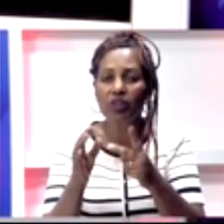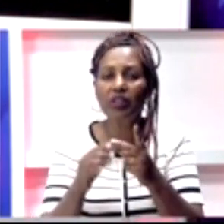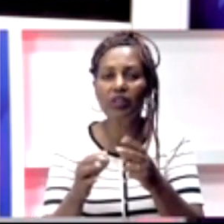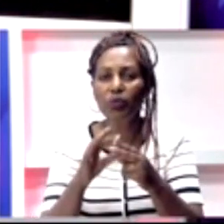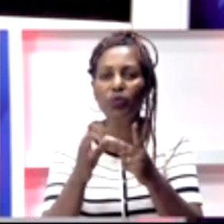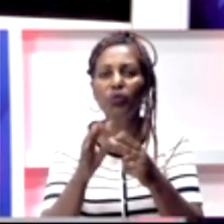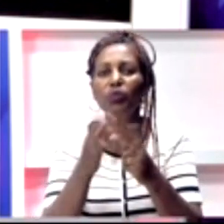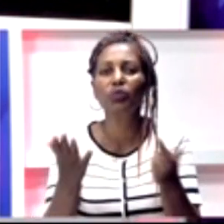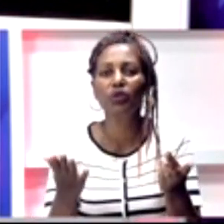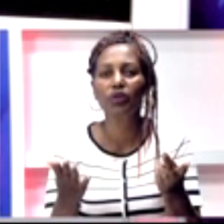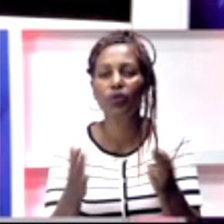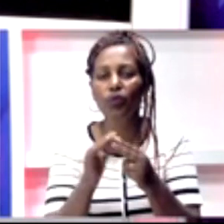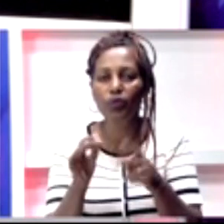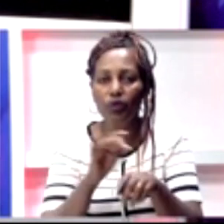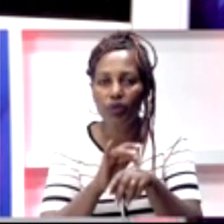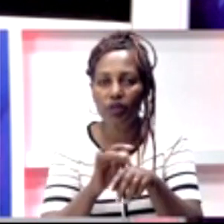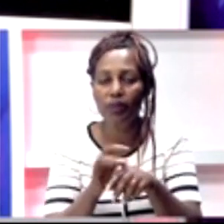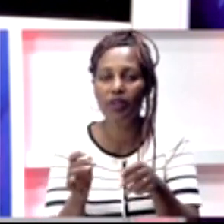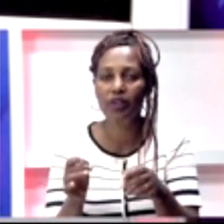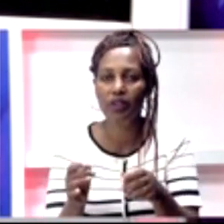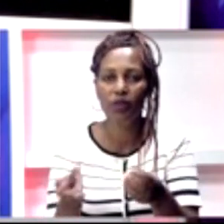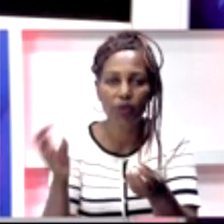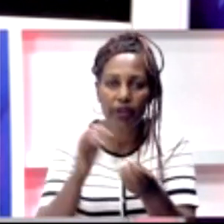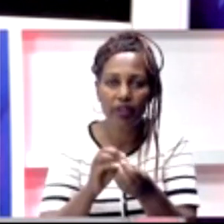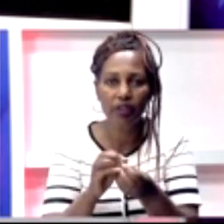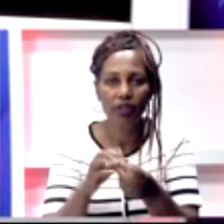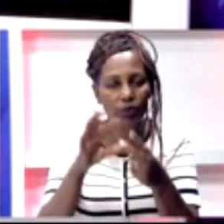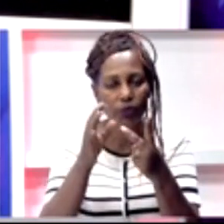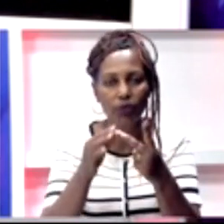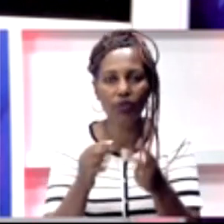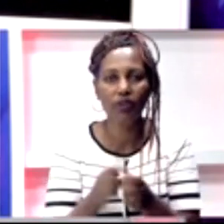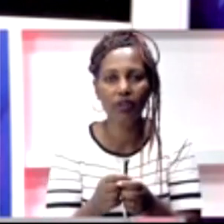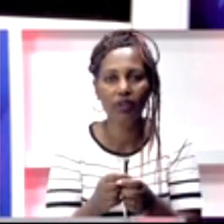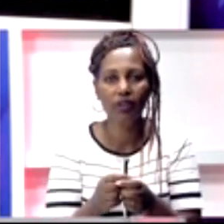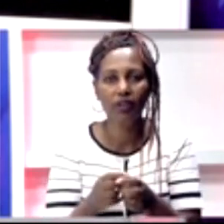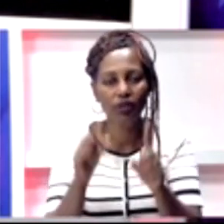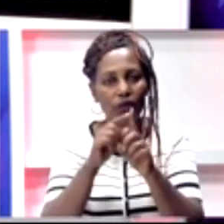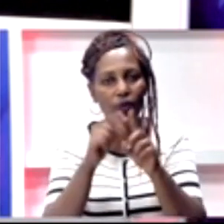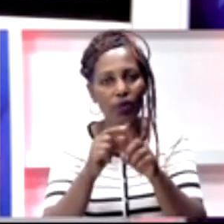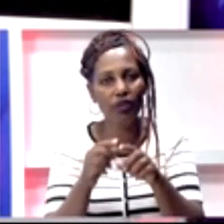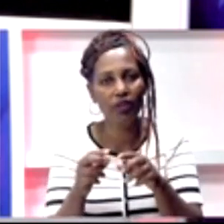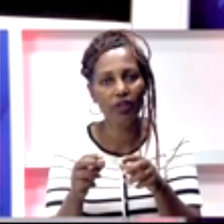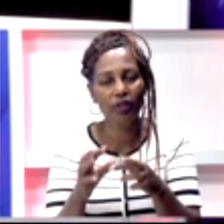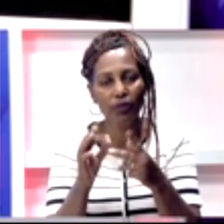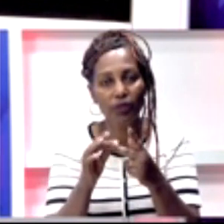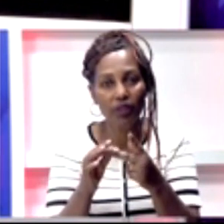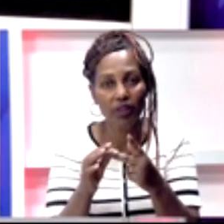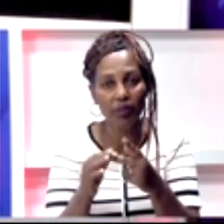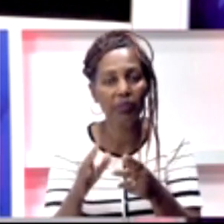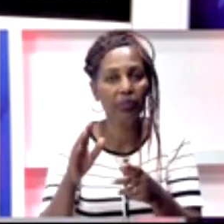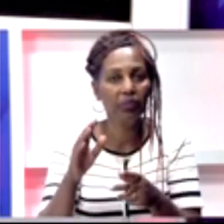certainly? Choose from the above three mixed expressions of certainty and